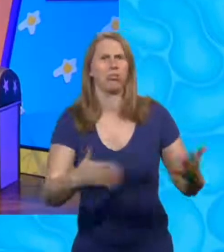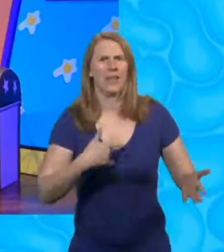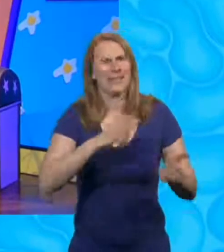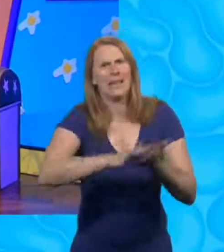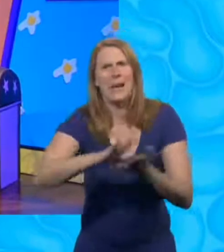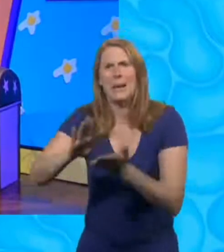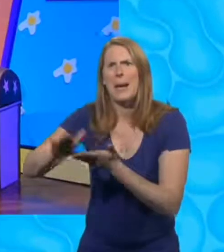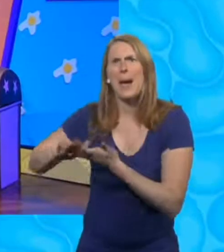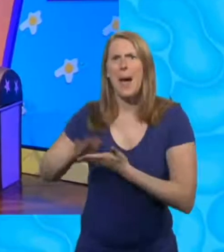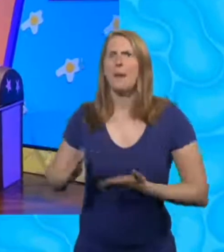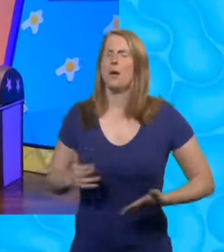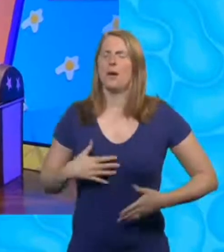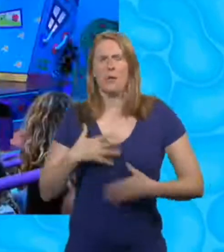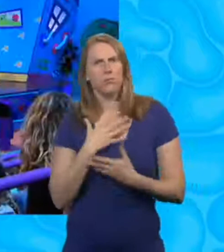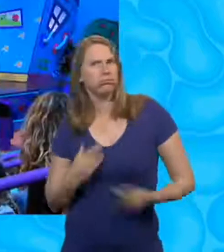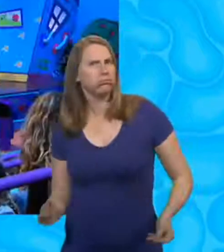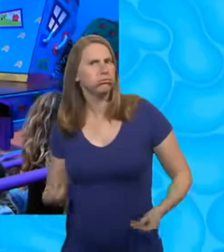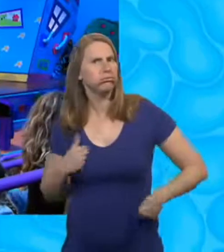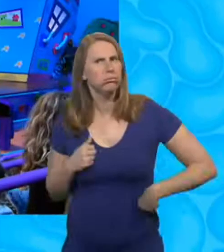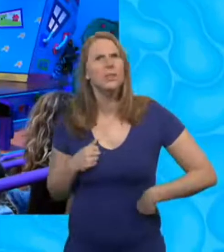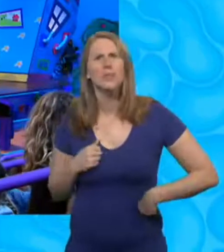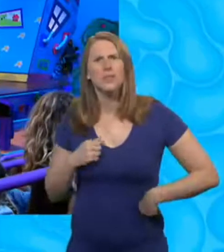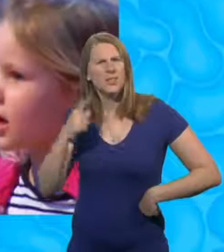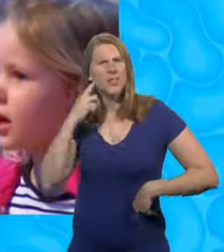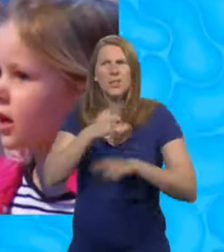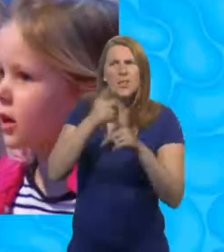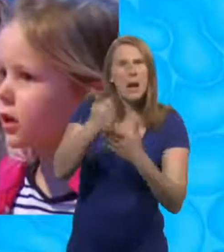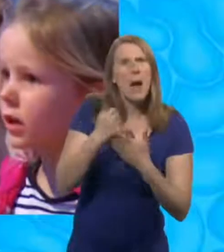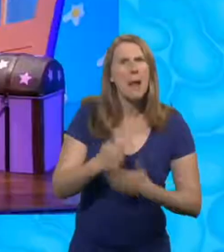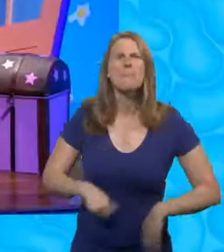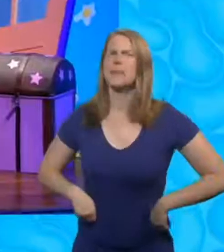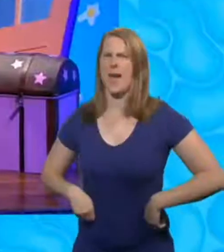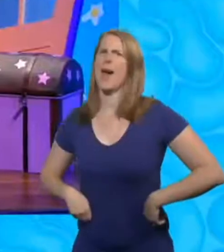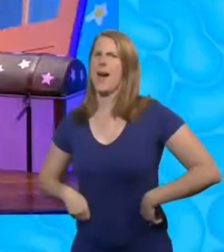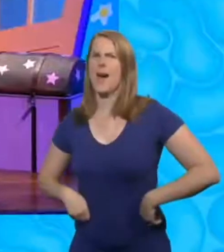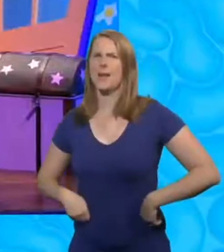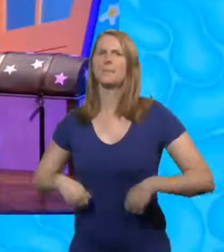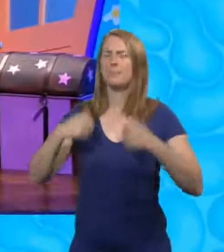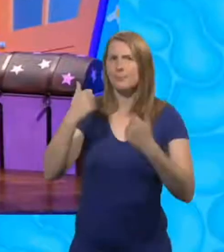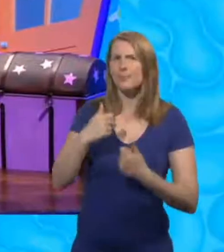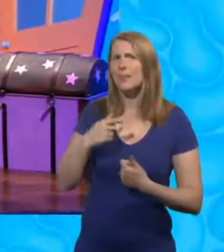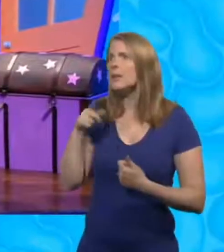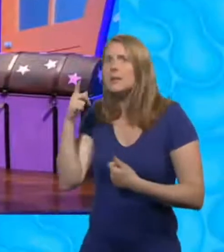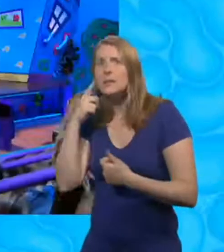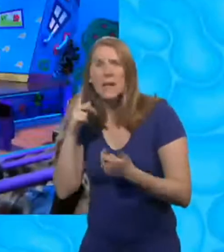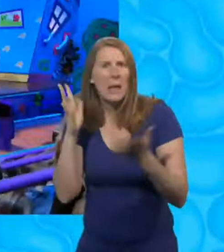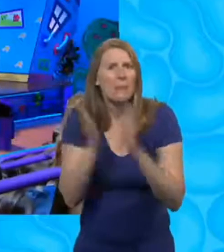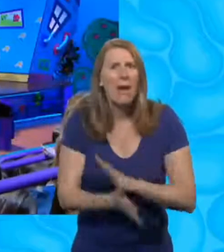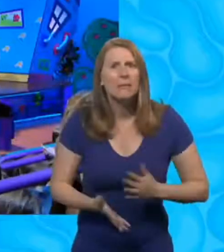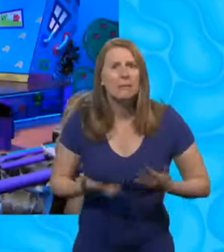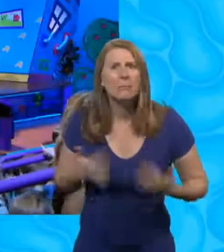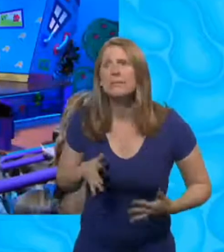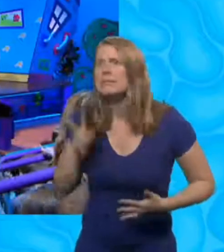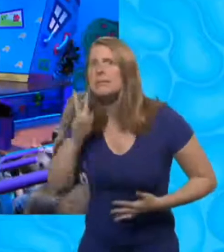almost exhausted. Do you think you could help me, everybody? Right. Can you see any extra mess